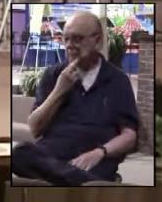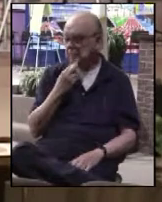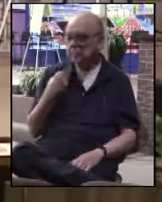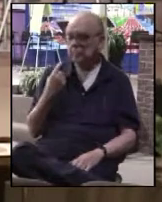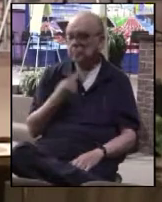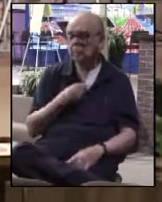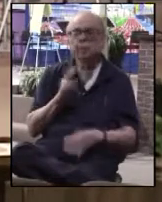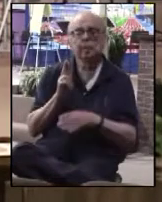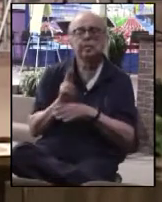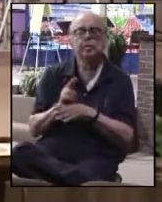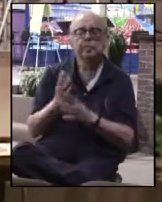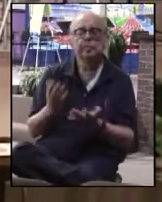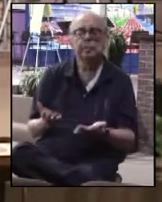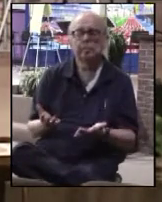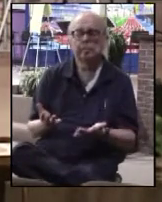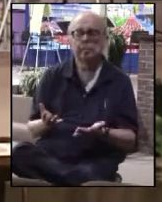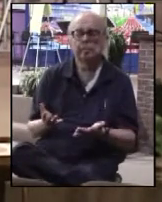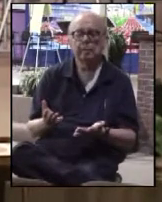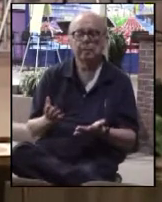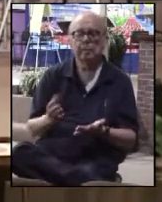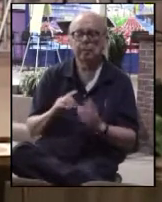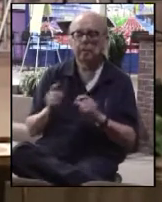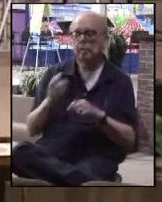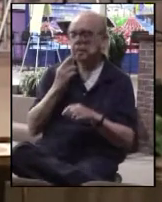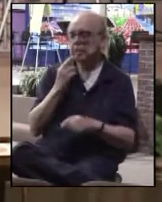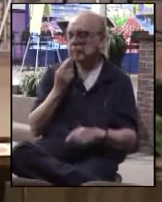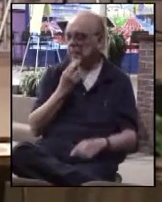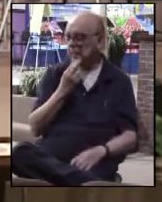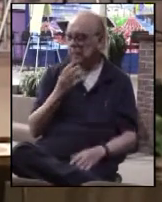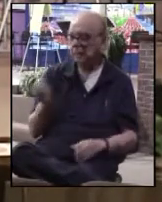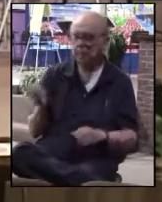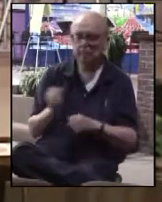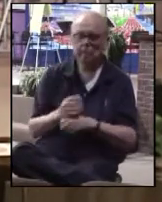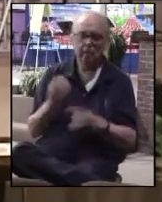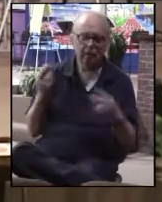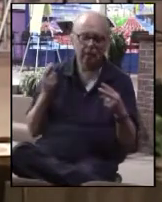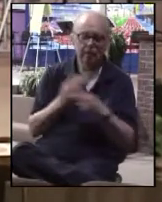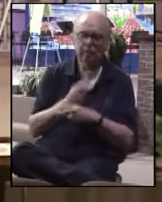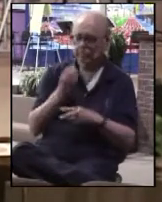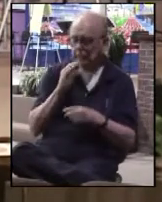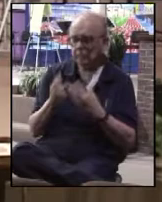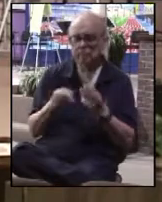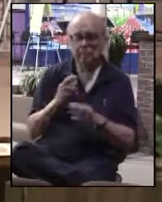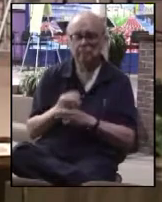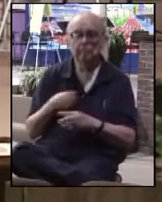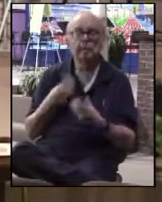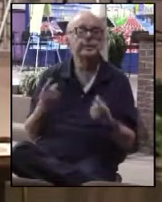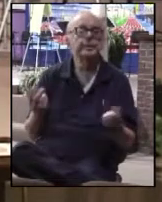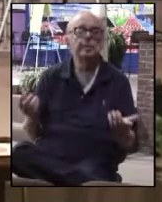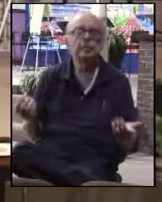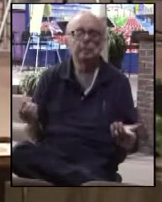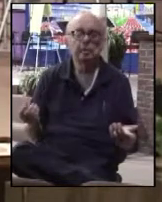consumer if I go to a restaurant and I get the worst food in the world what am I gonna do